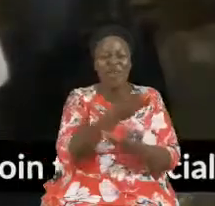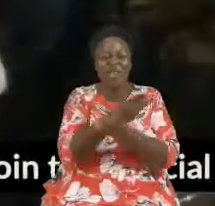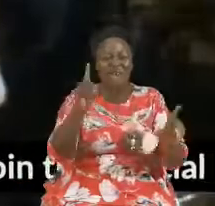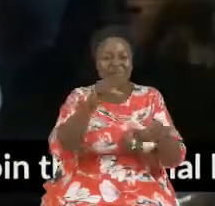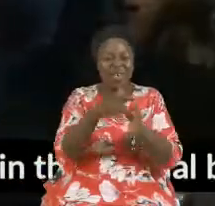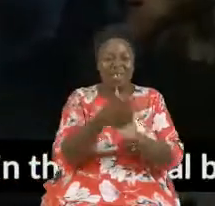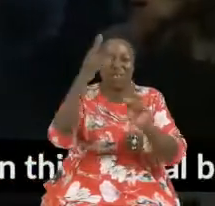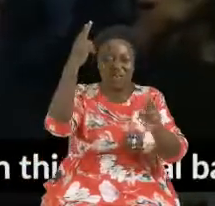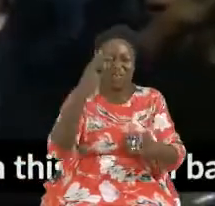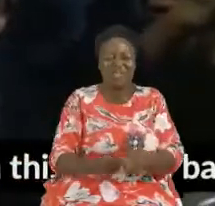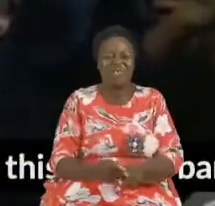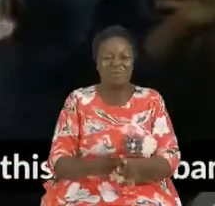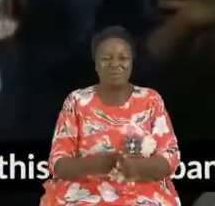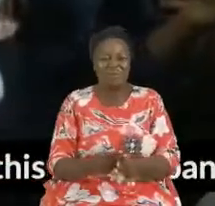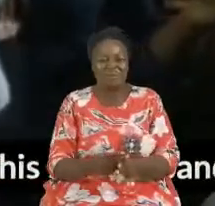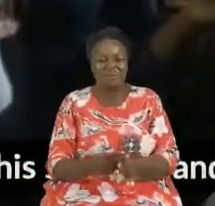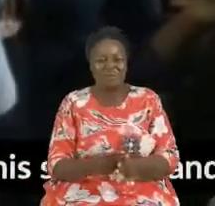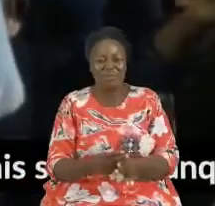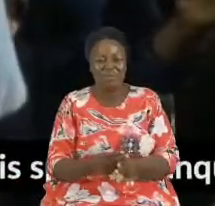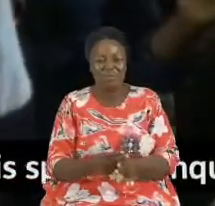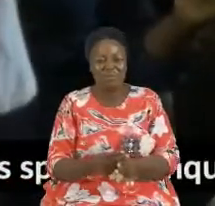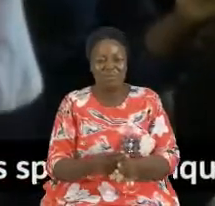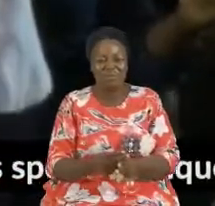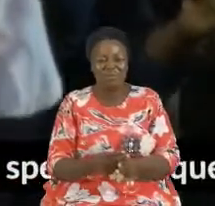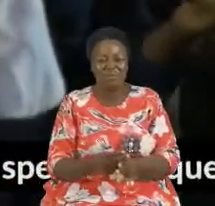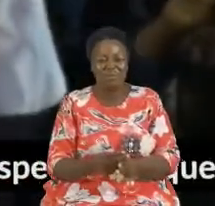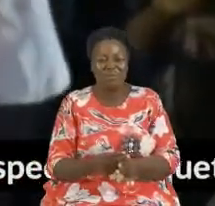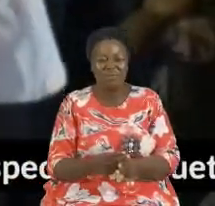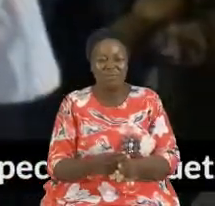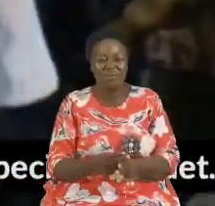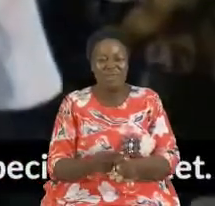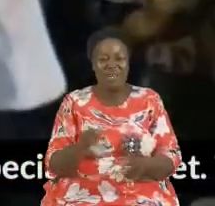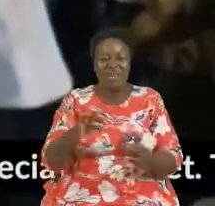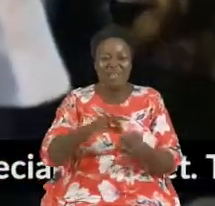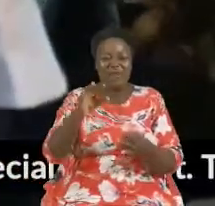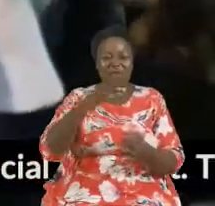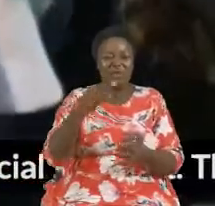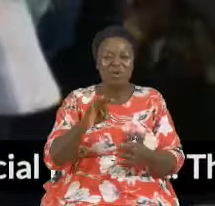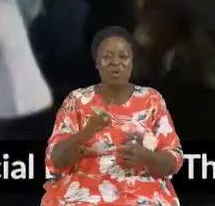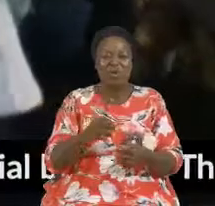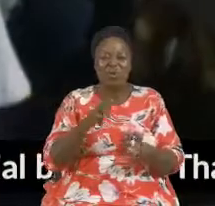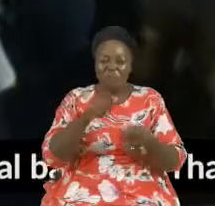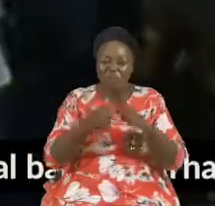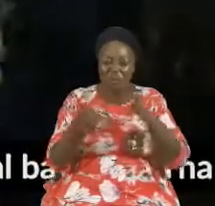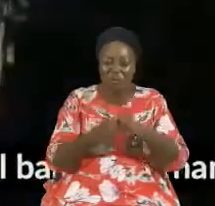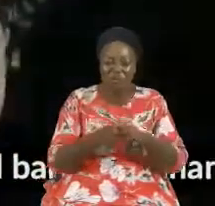Insanity and madness, you are delivered in Jesus' name.